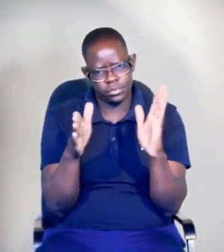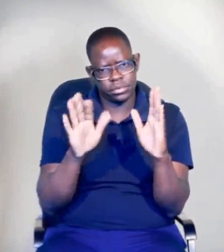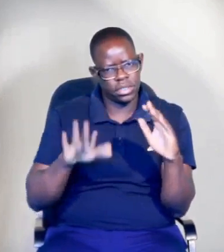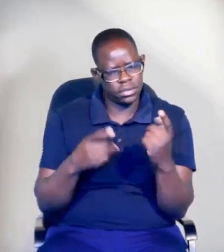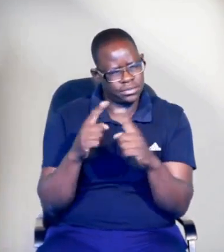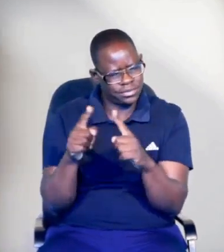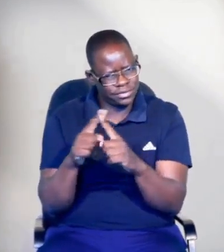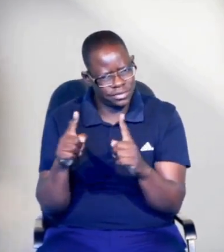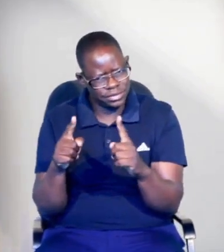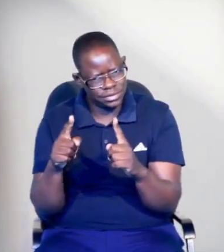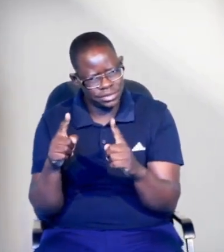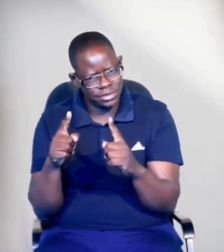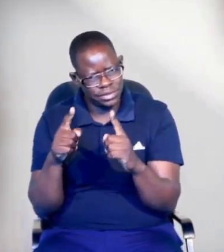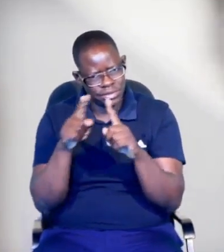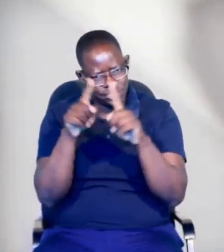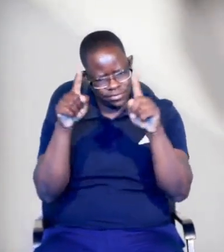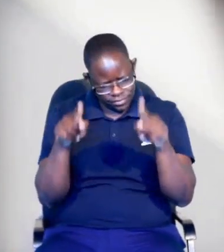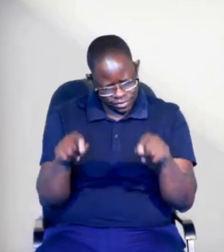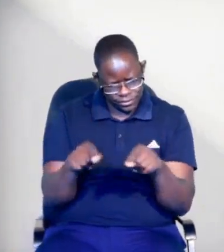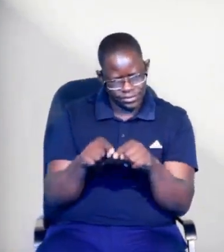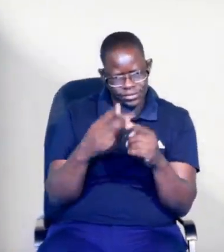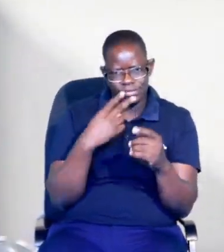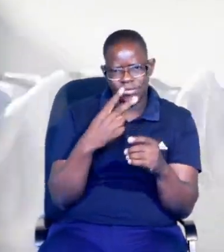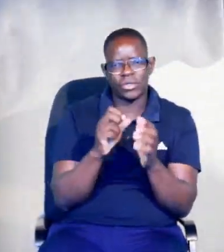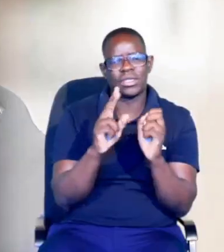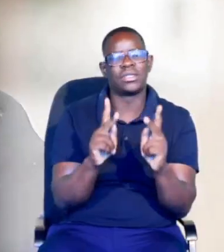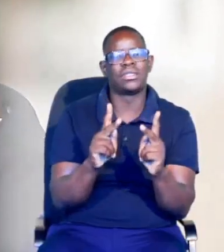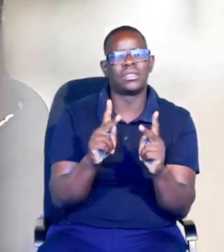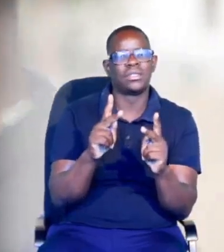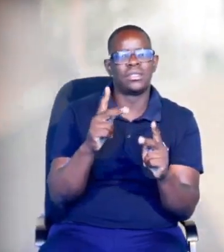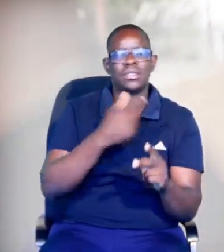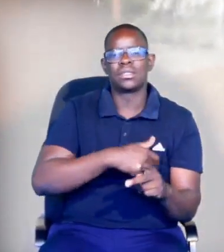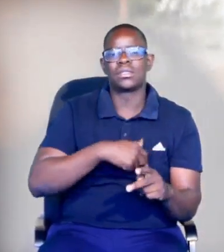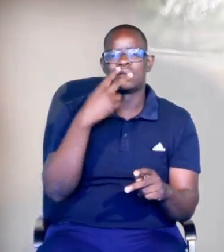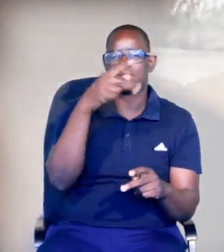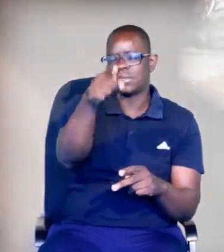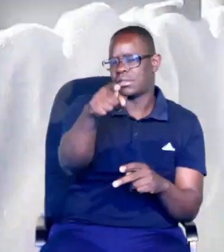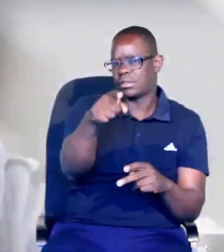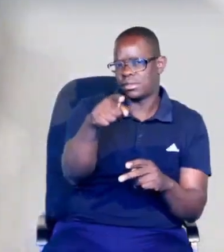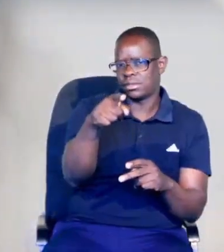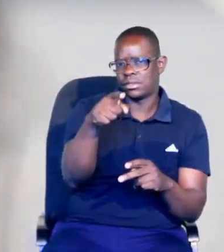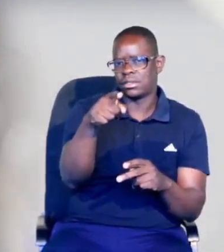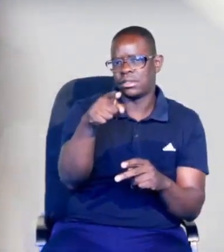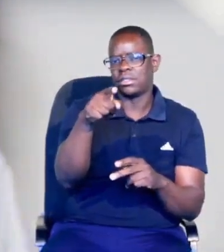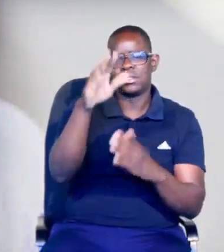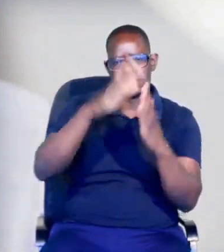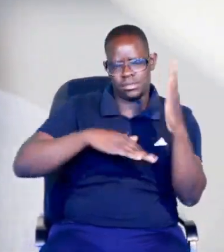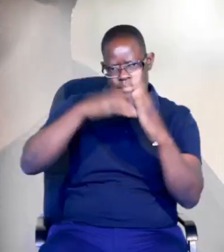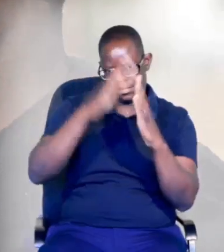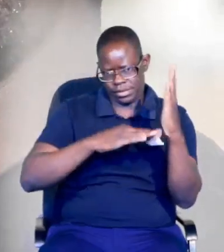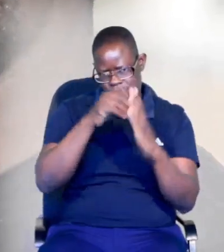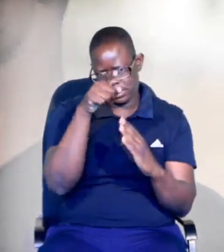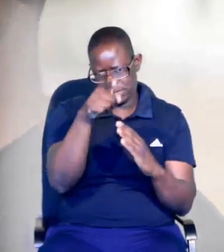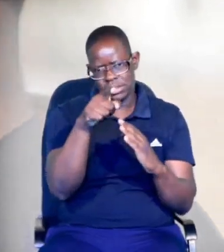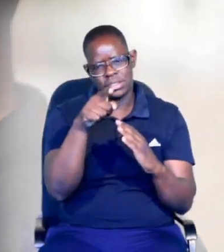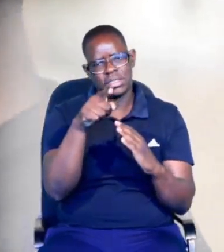tricky it is to fit a door just right into a door frame? Yeah. Anyway, do you see that guy over there? Yeah. He's the painter.